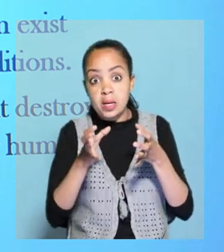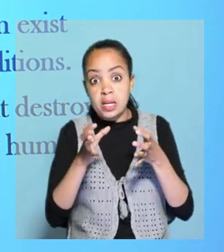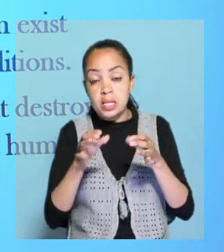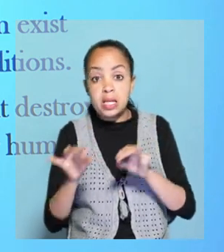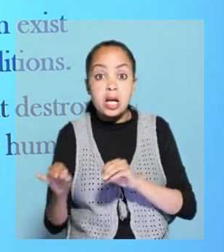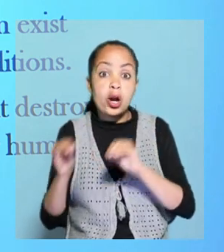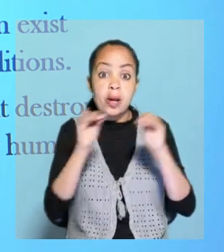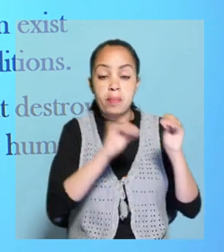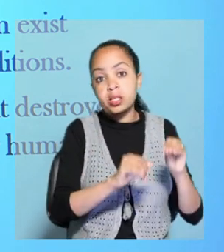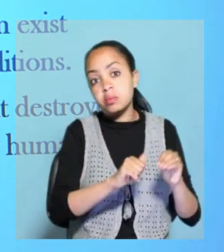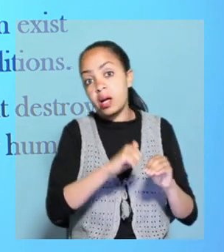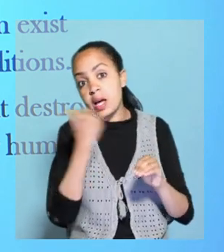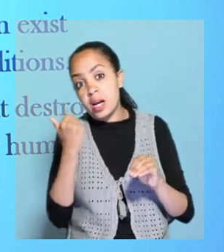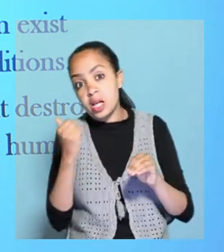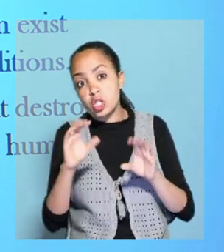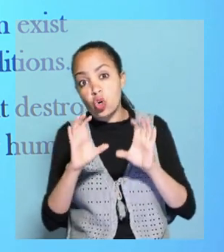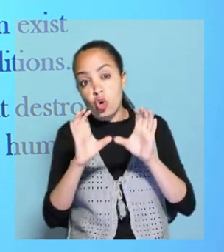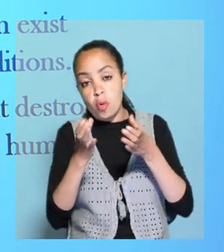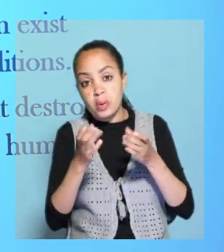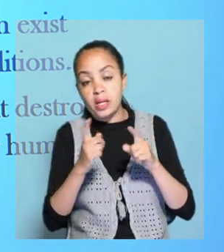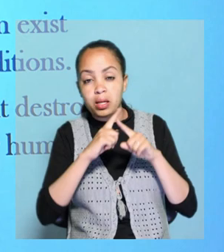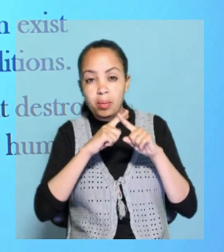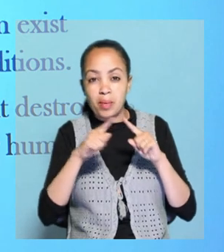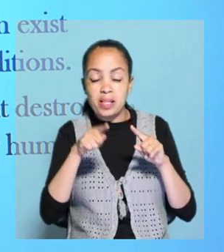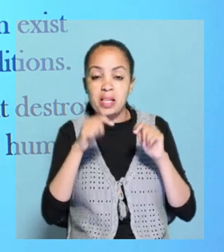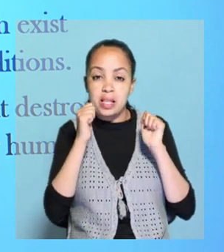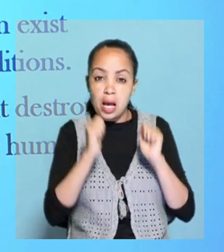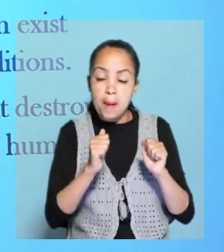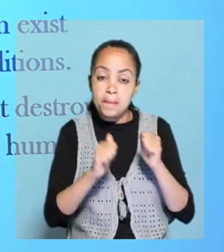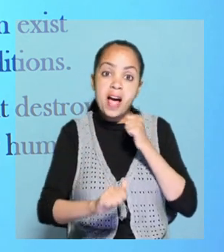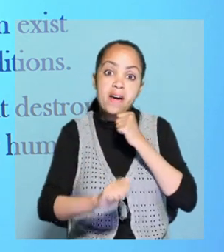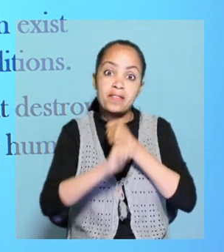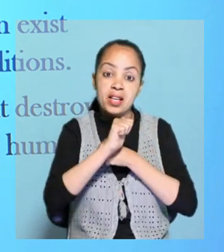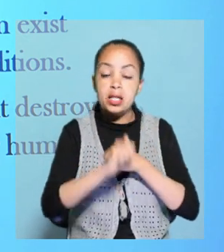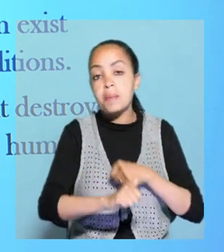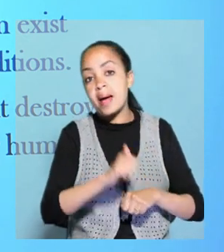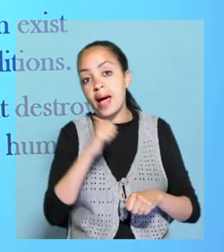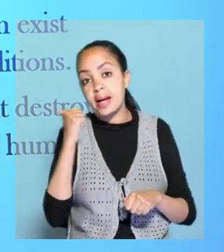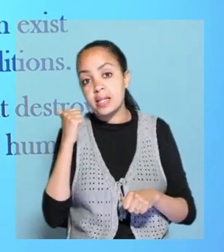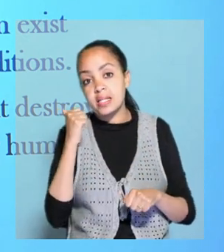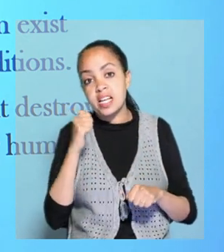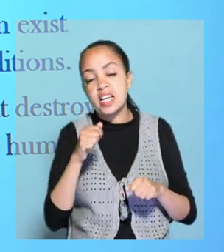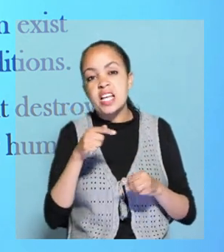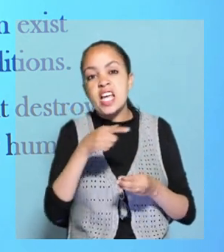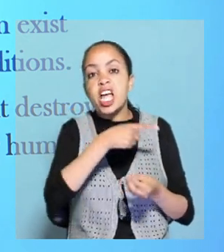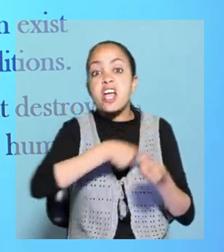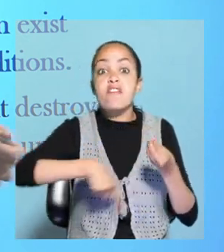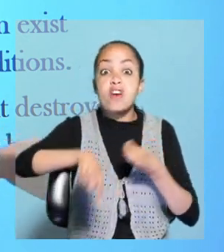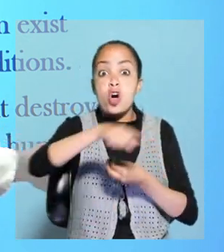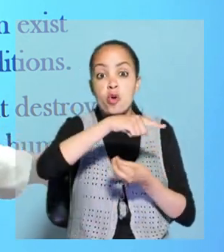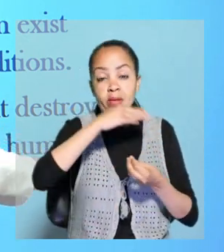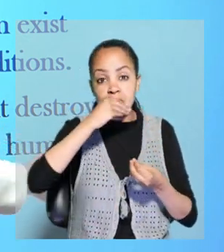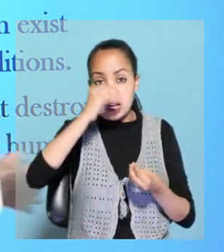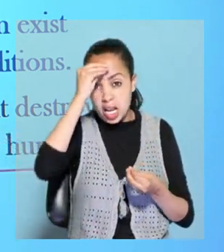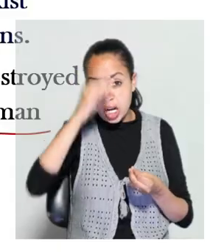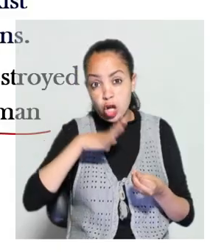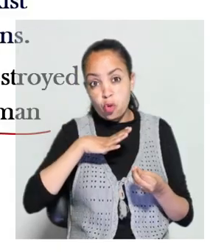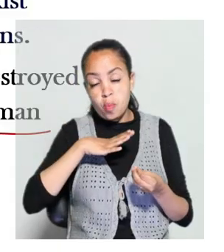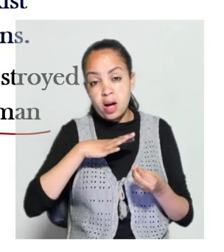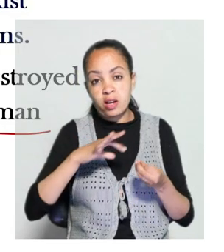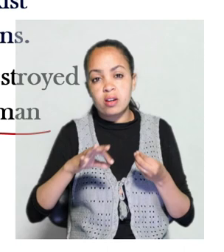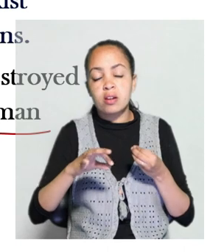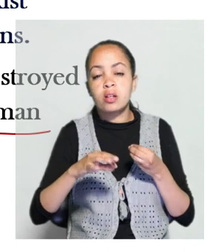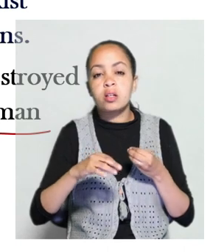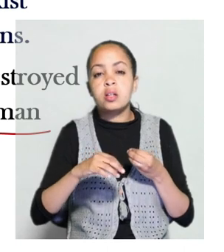replaced by another community, but it can be affected by another environmental and human factors.